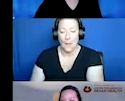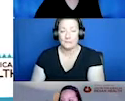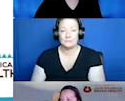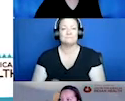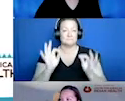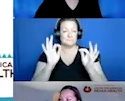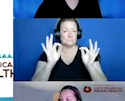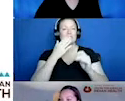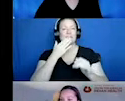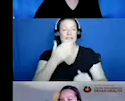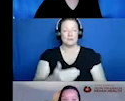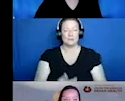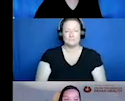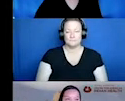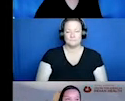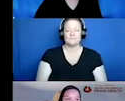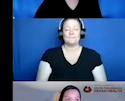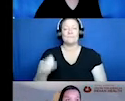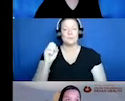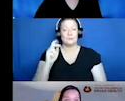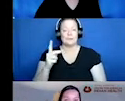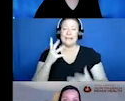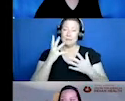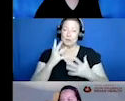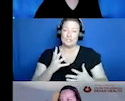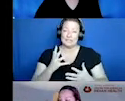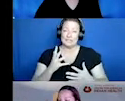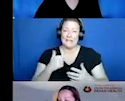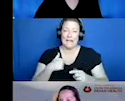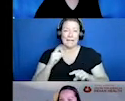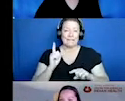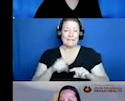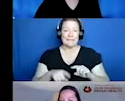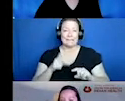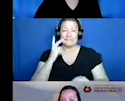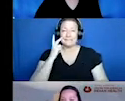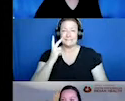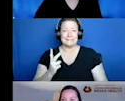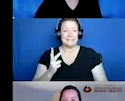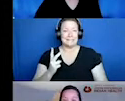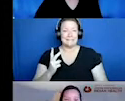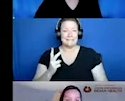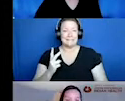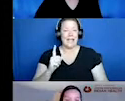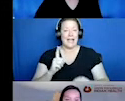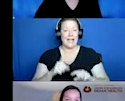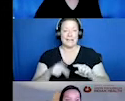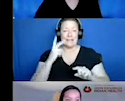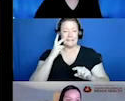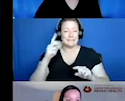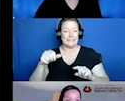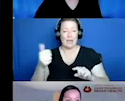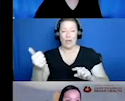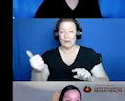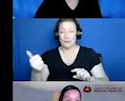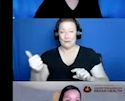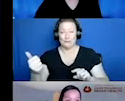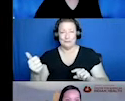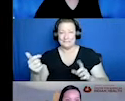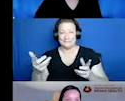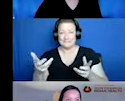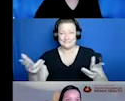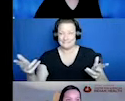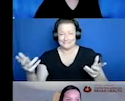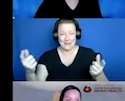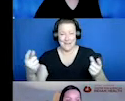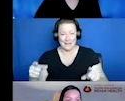Perfect. Thank you. Okay. Unfortunately, I can't see others. I'm not sure what happened.